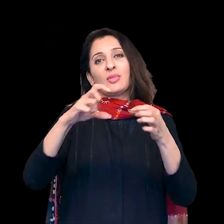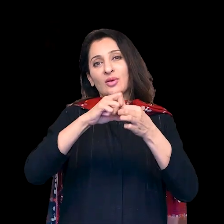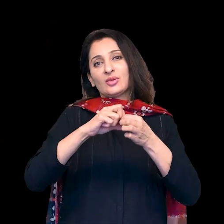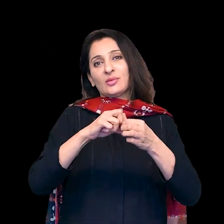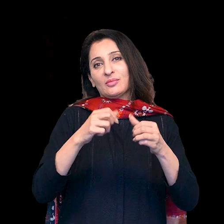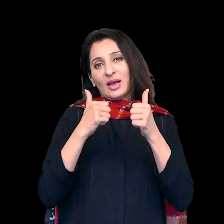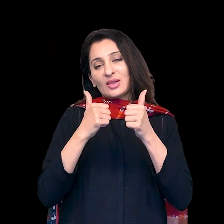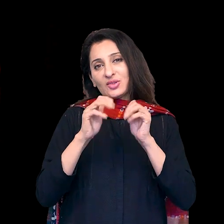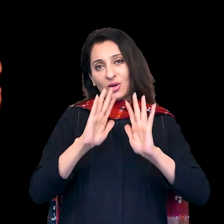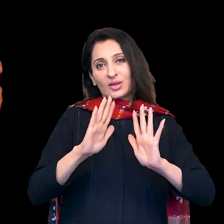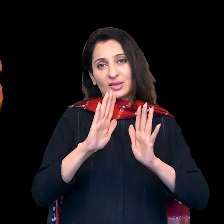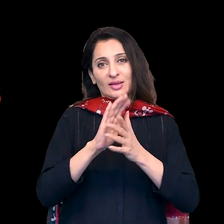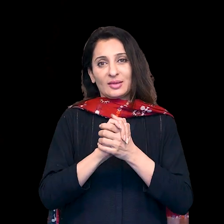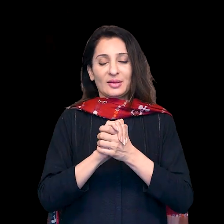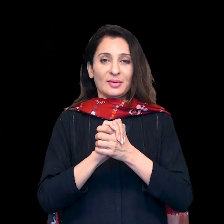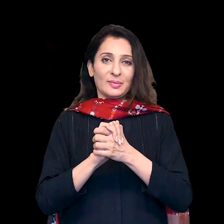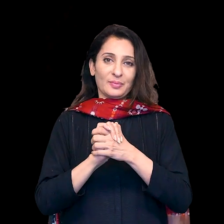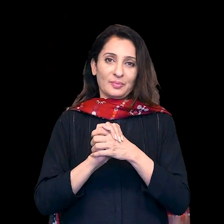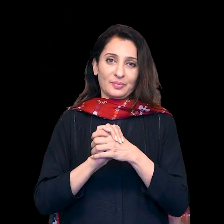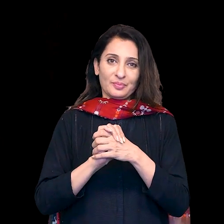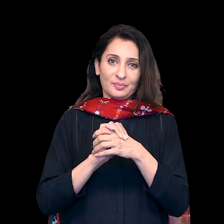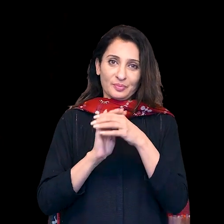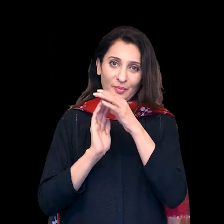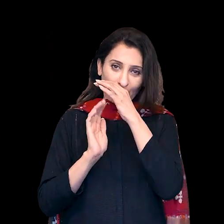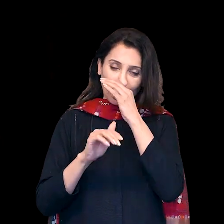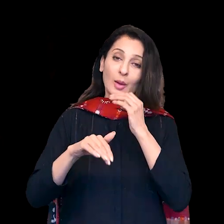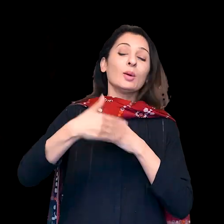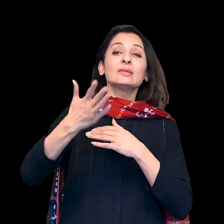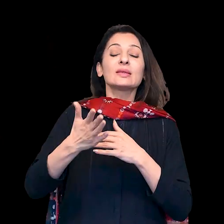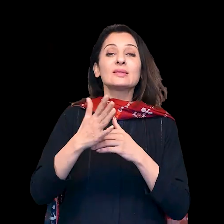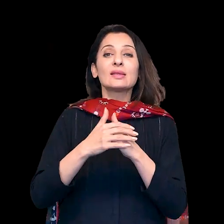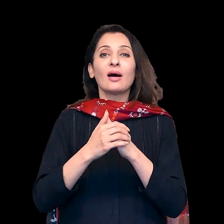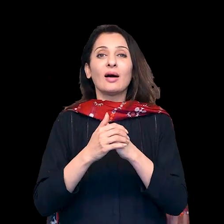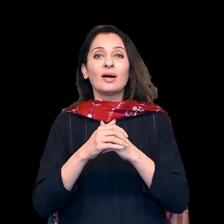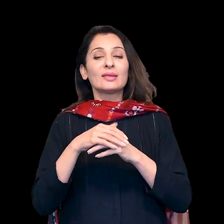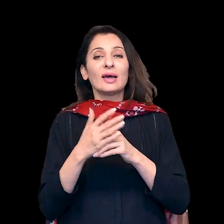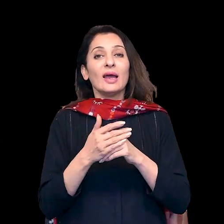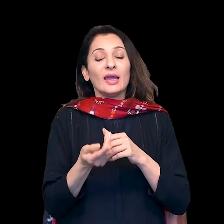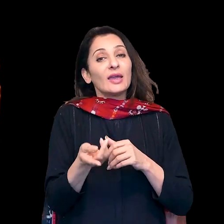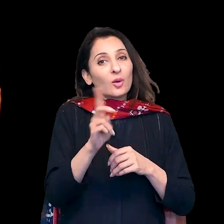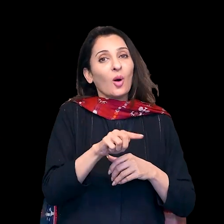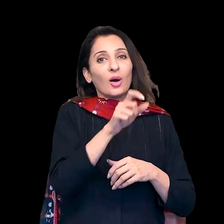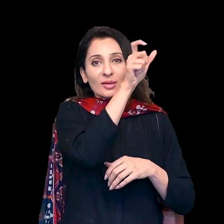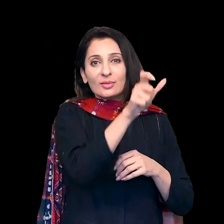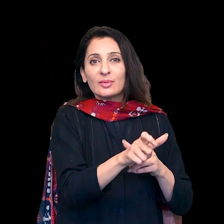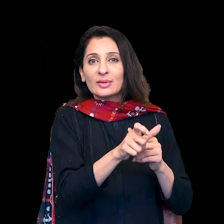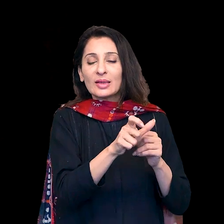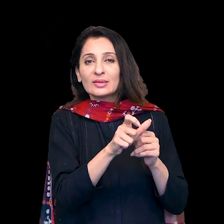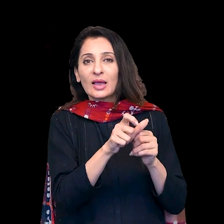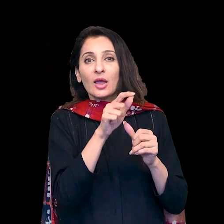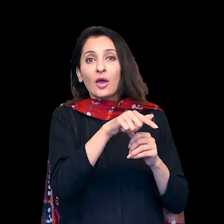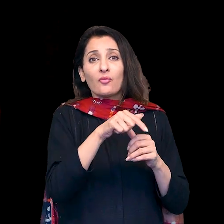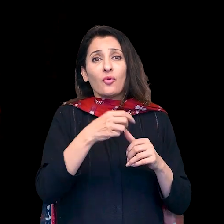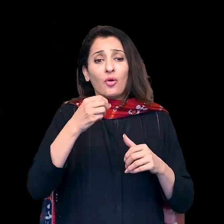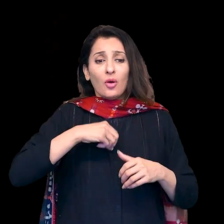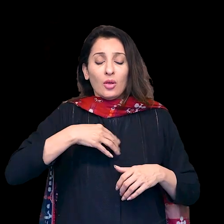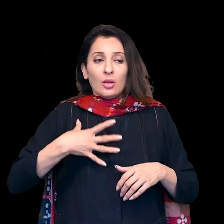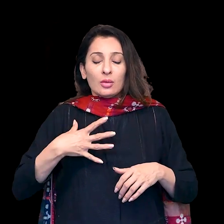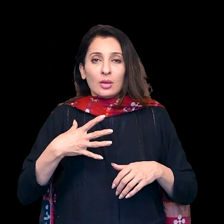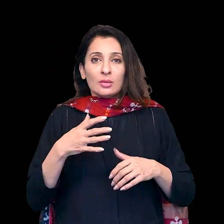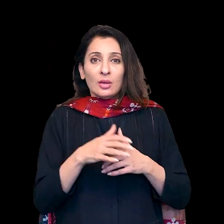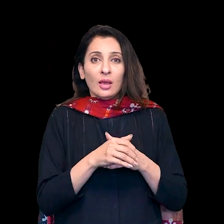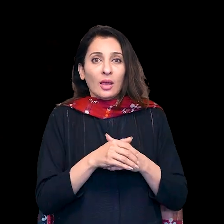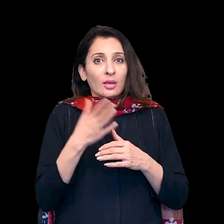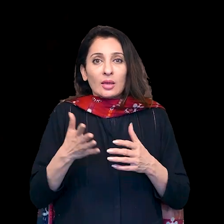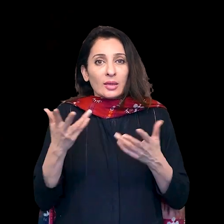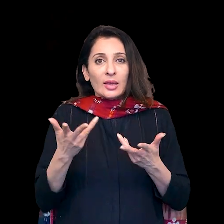to be abandoned by the other person. Then there is one person in the couple who's afraid they're going to lose their own identity in this relationship, and